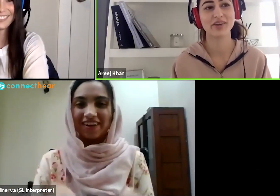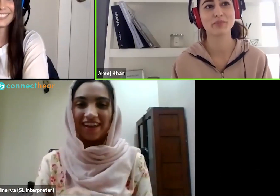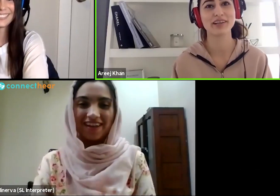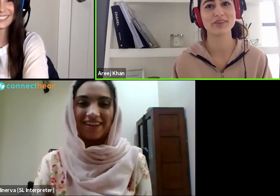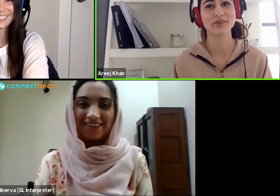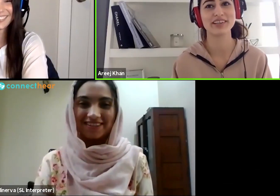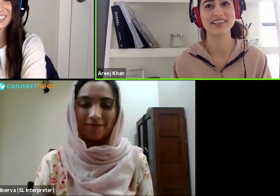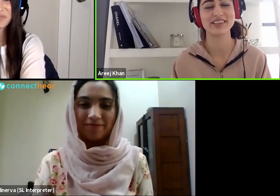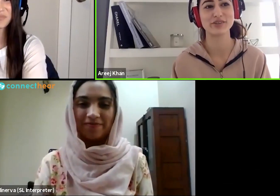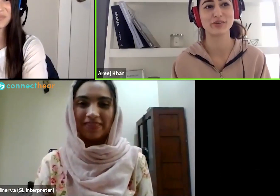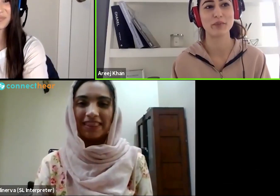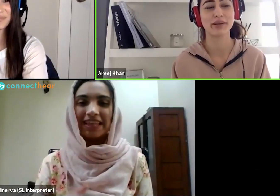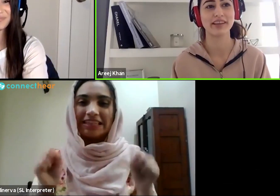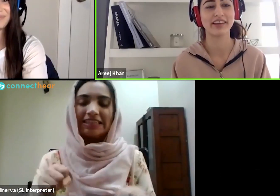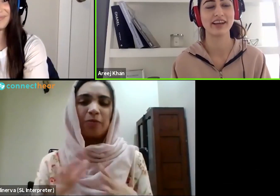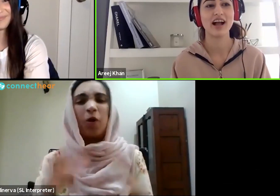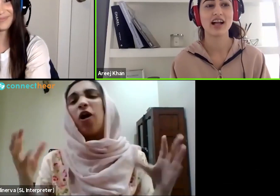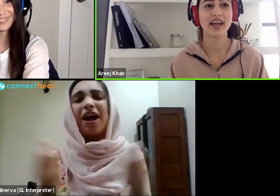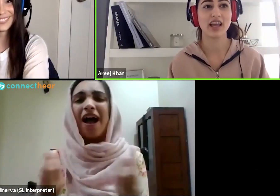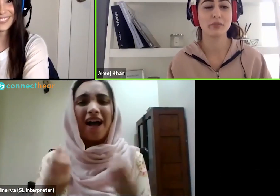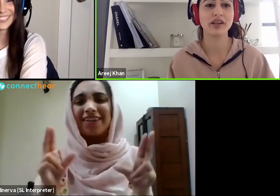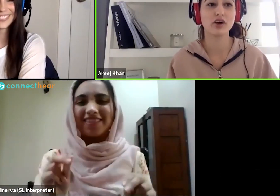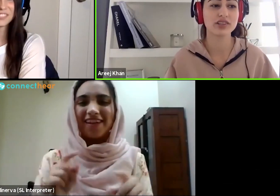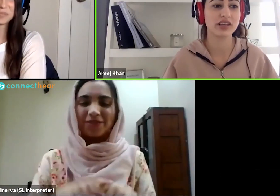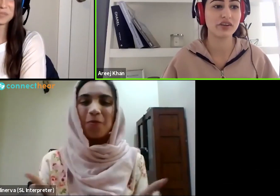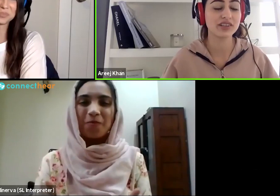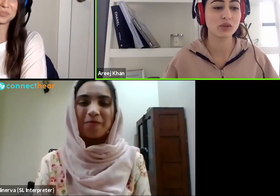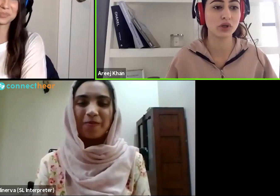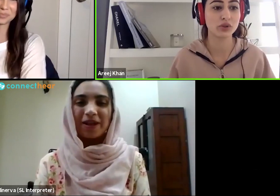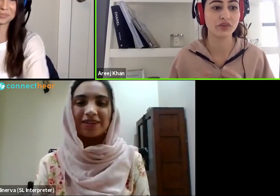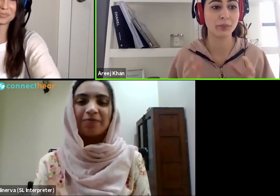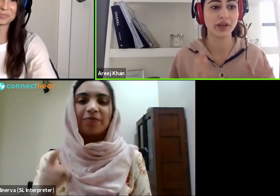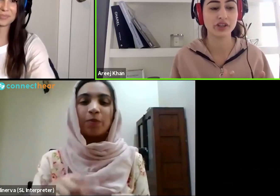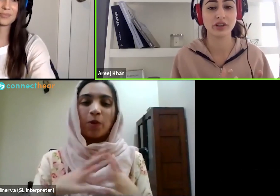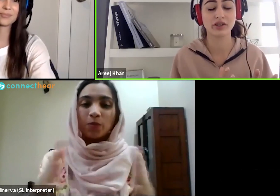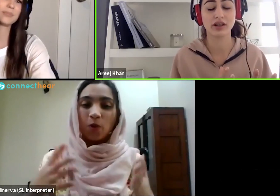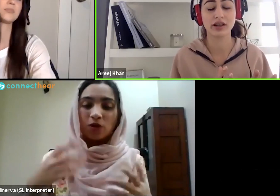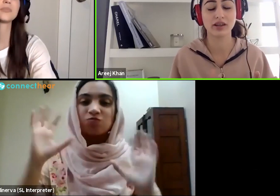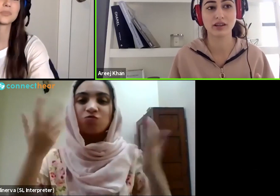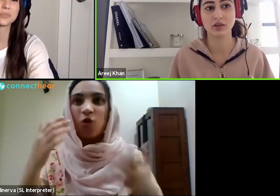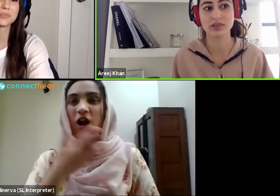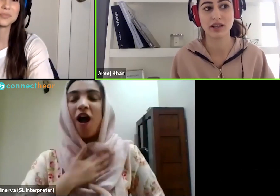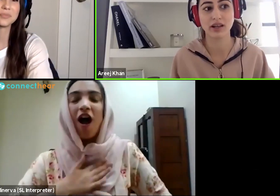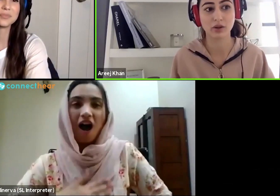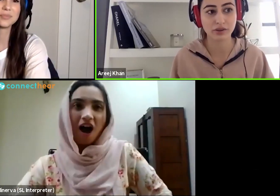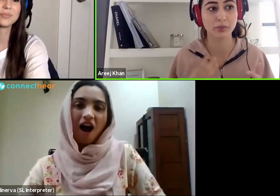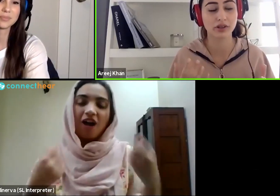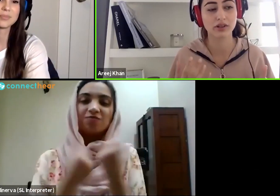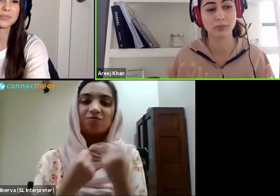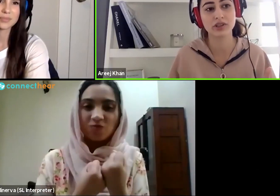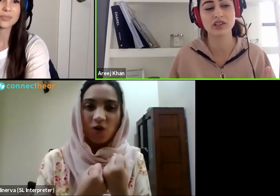Yeah, no, but it's so easy to do that. But I think obviously, if it's someone who's very patient, like you were saying,